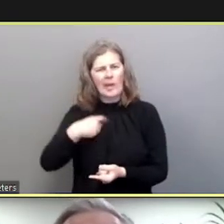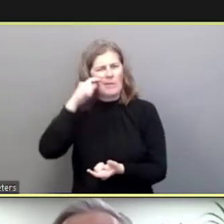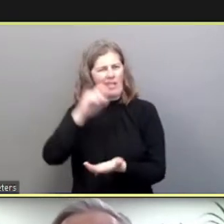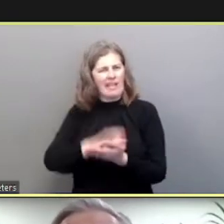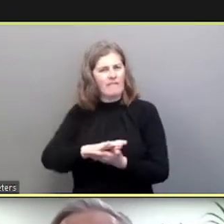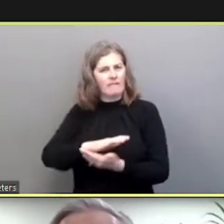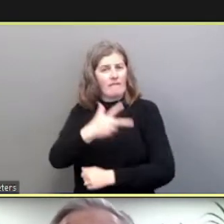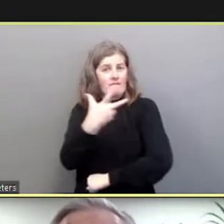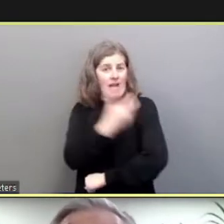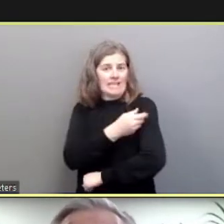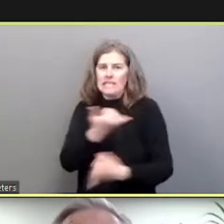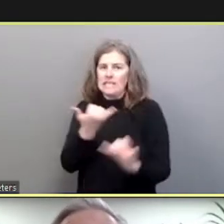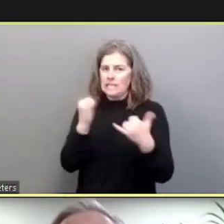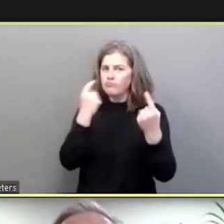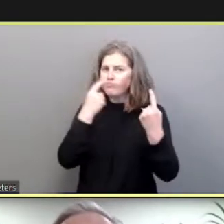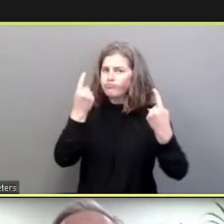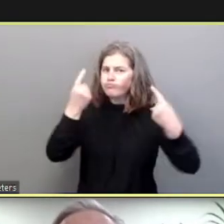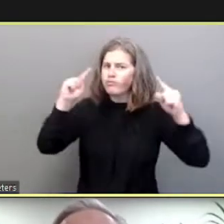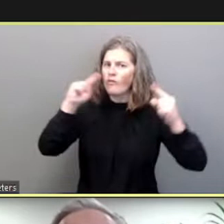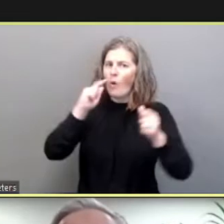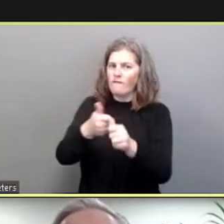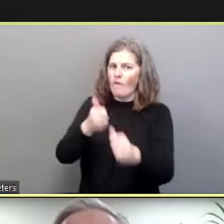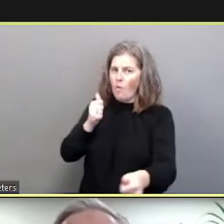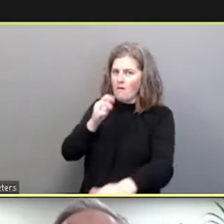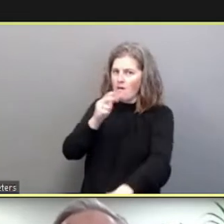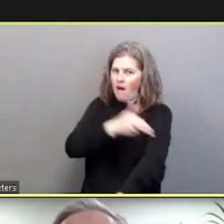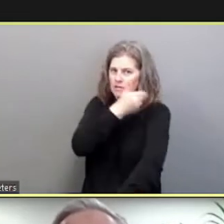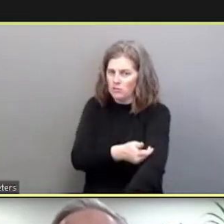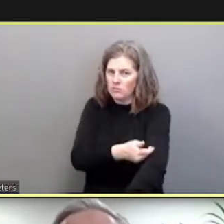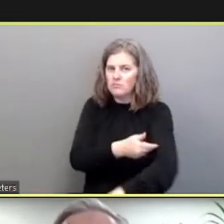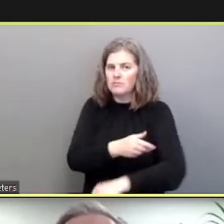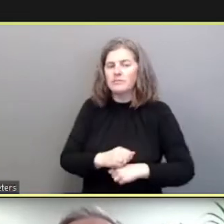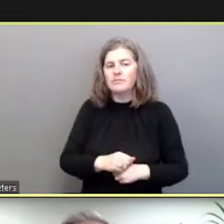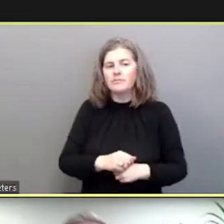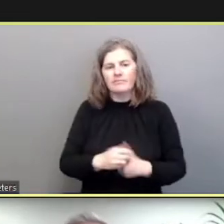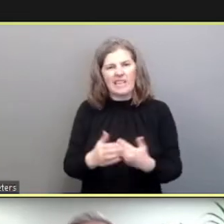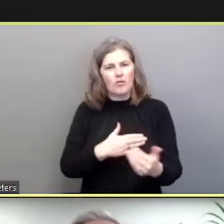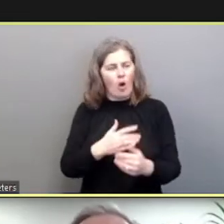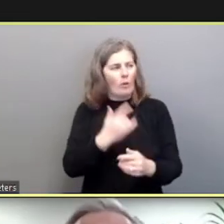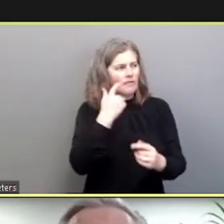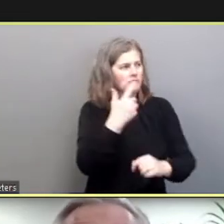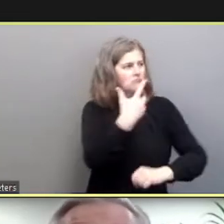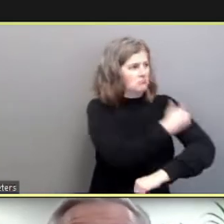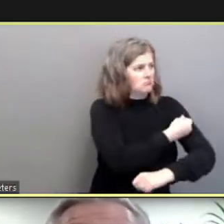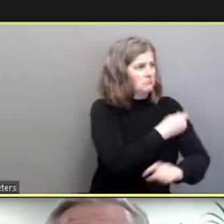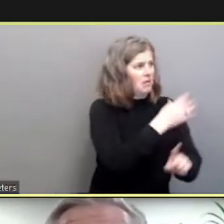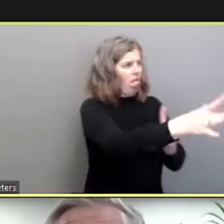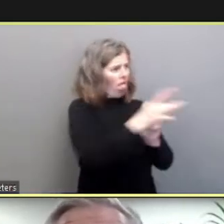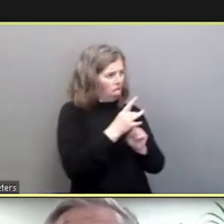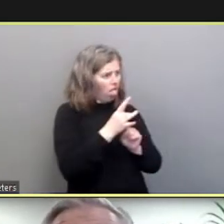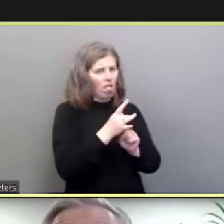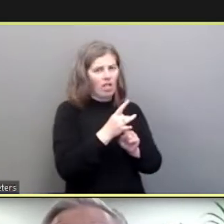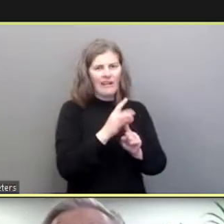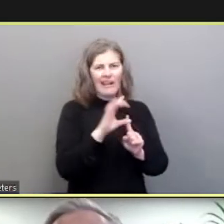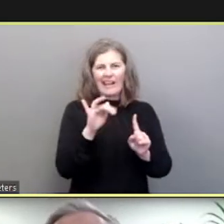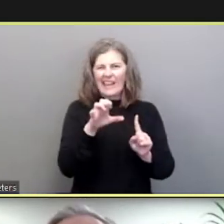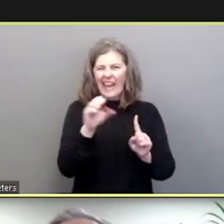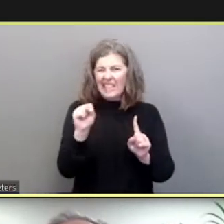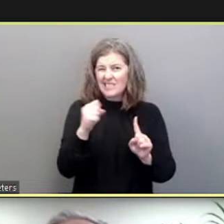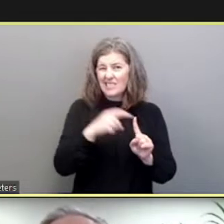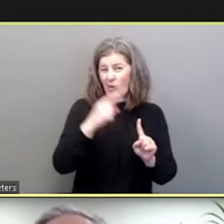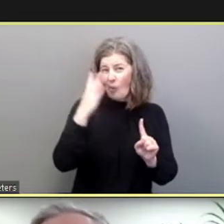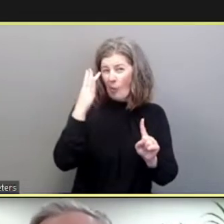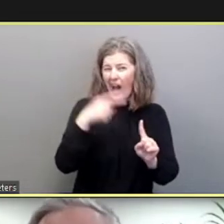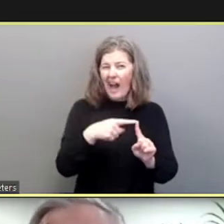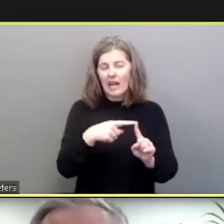vaccine still is effective, even though vaccinated patients are getting cases, because it largely and